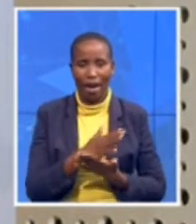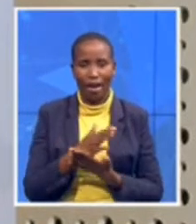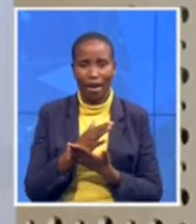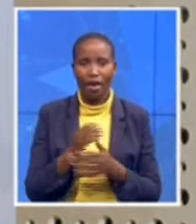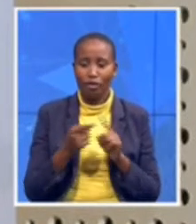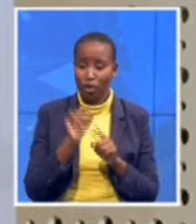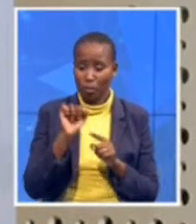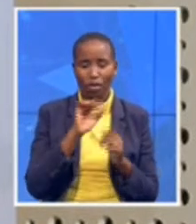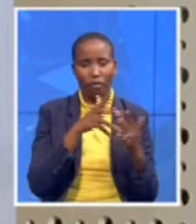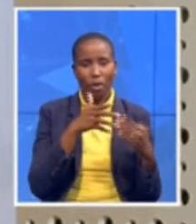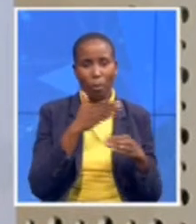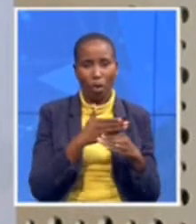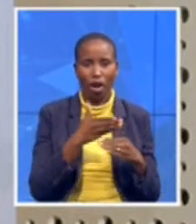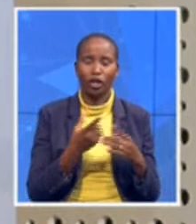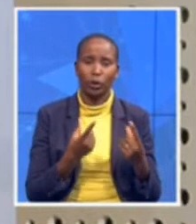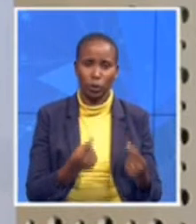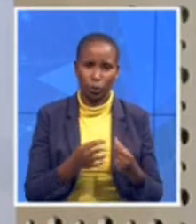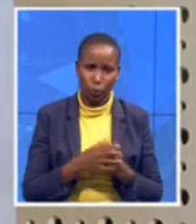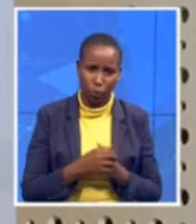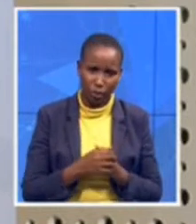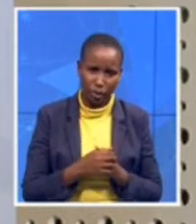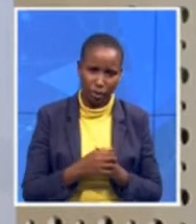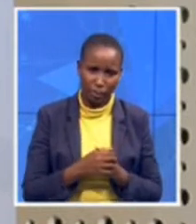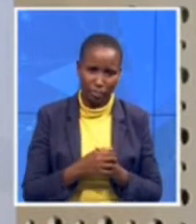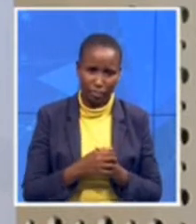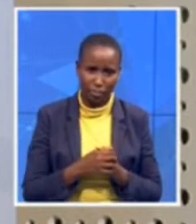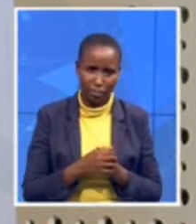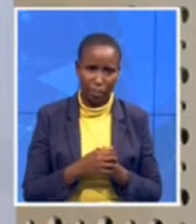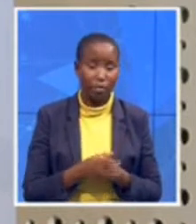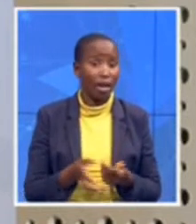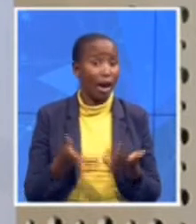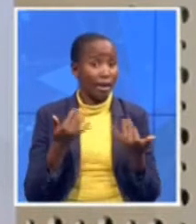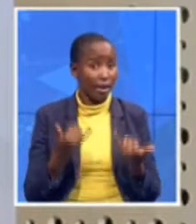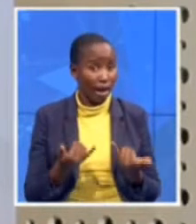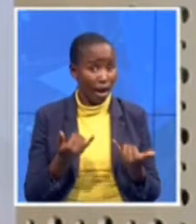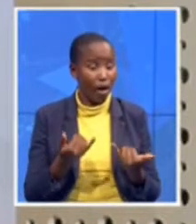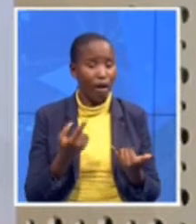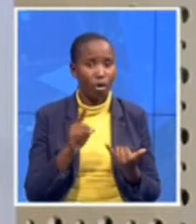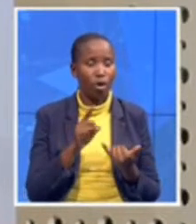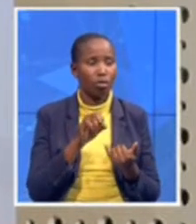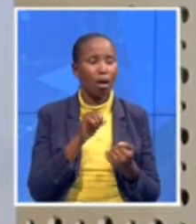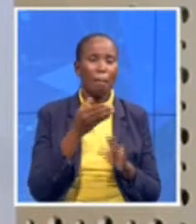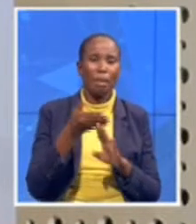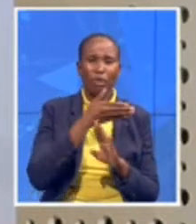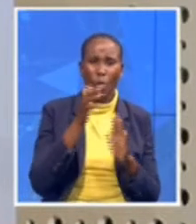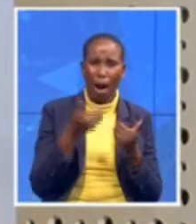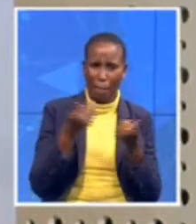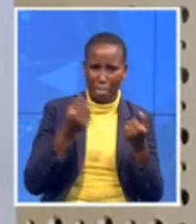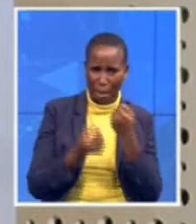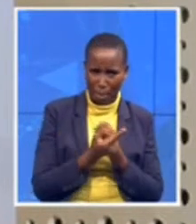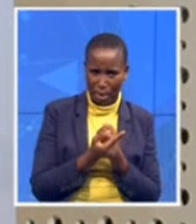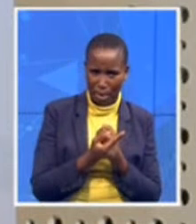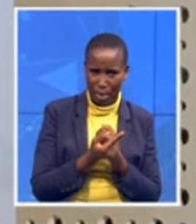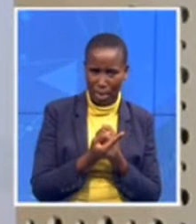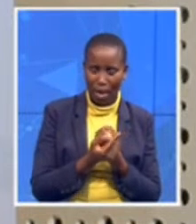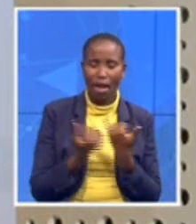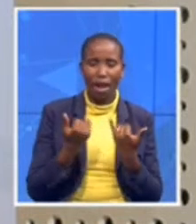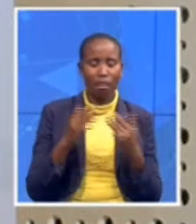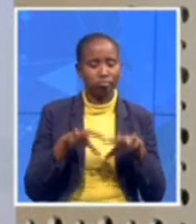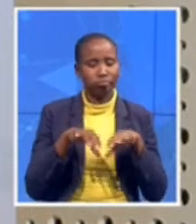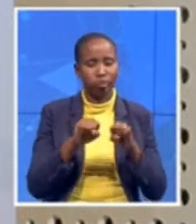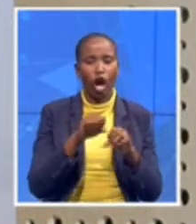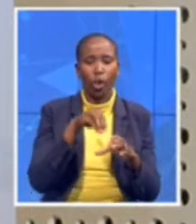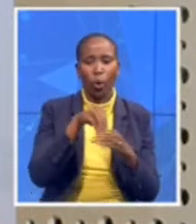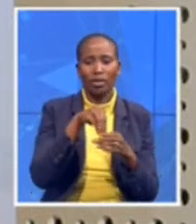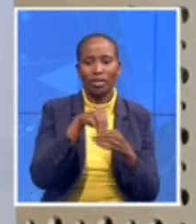Historically, we have moved away from censorship post-apartheid and adopted a content classification system that instead